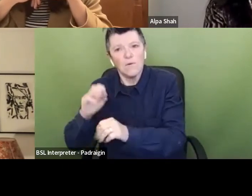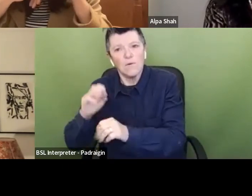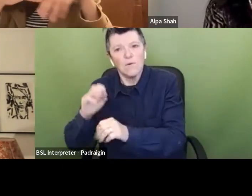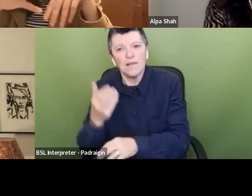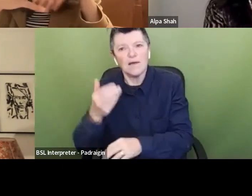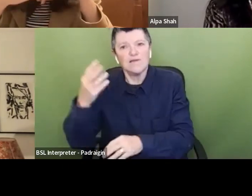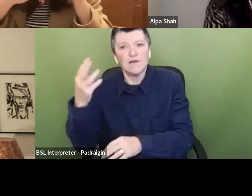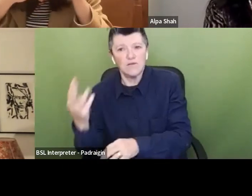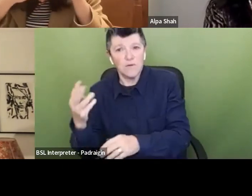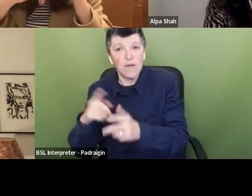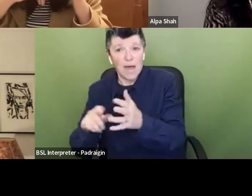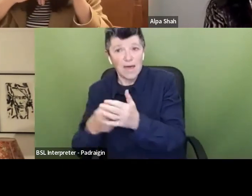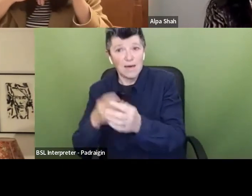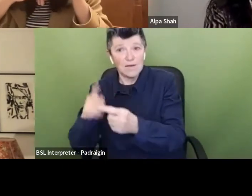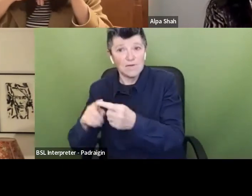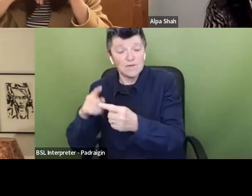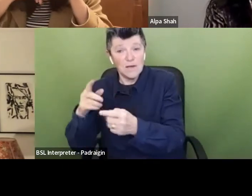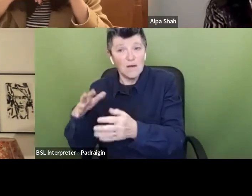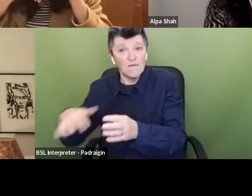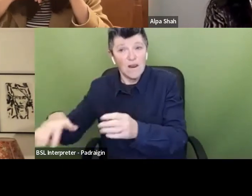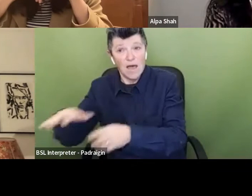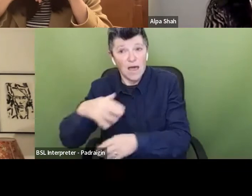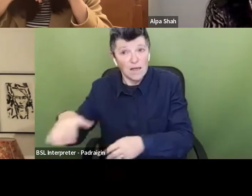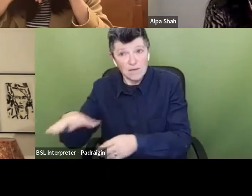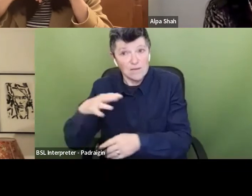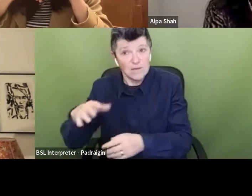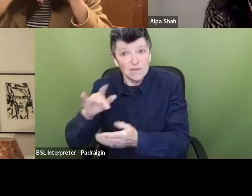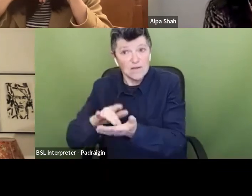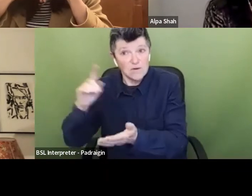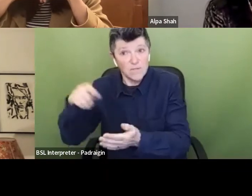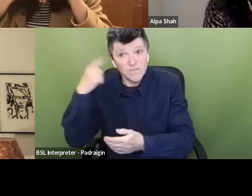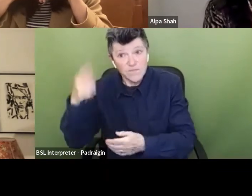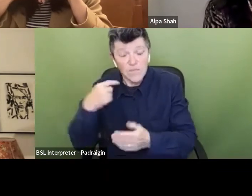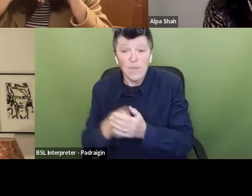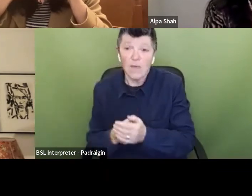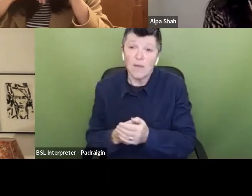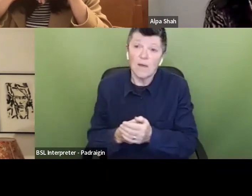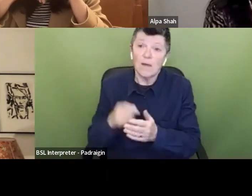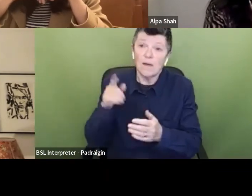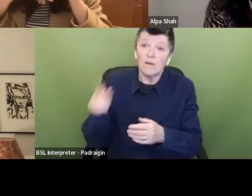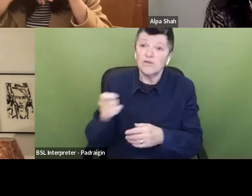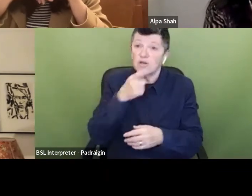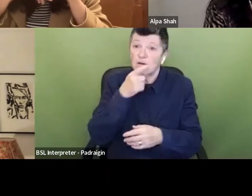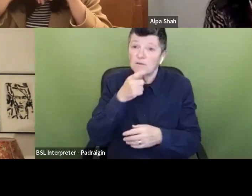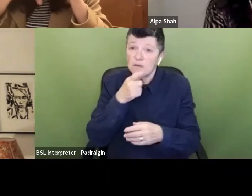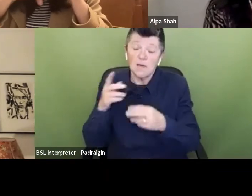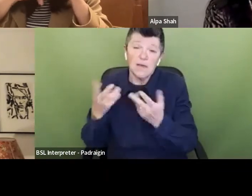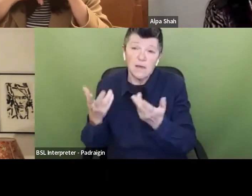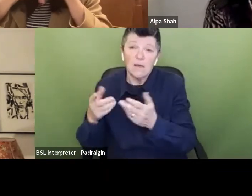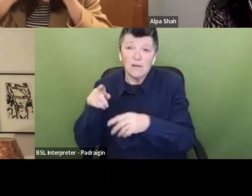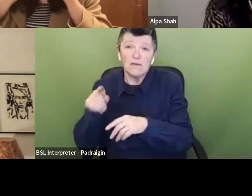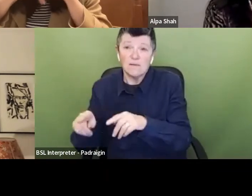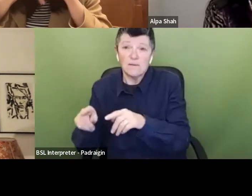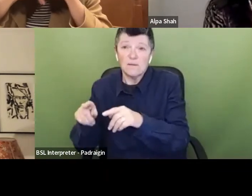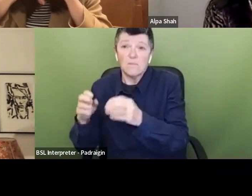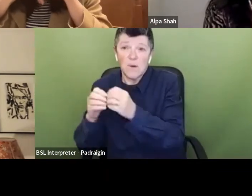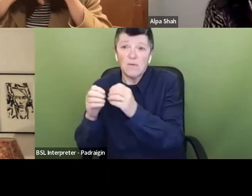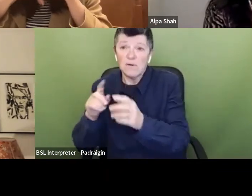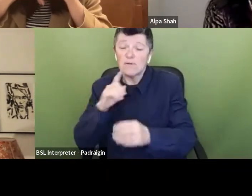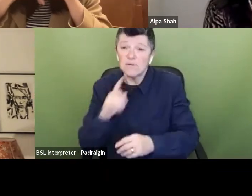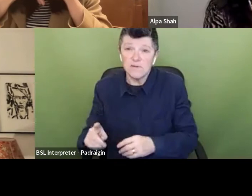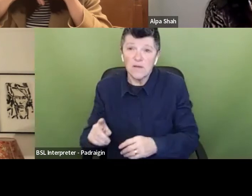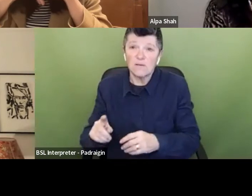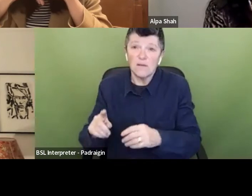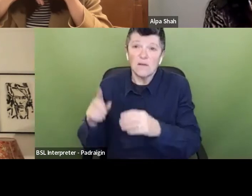And, Royal Borough of Kensington and Chelsea reported 74 empty commercial sites owned by the Cadogan Estate, according to one of the Freedom of